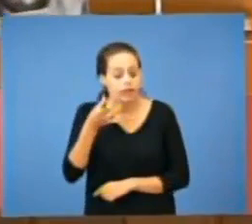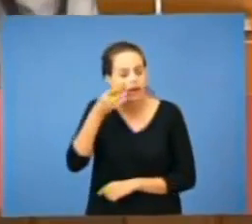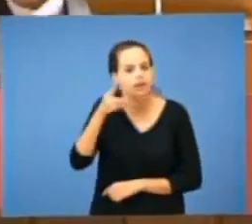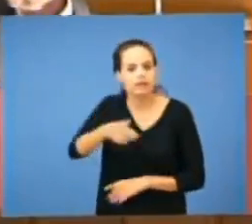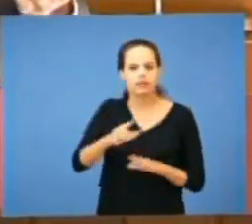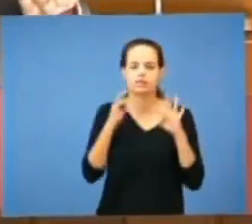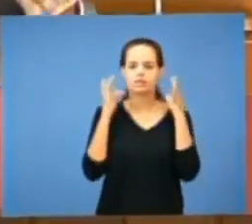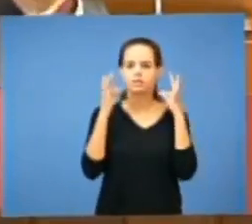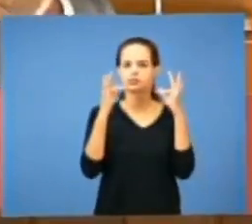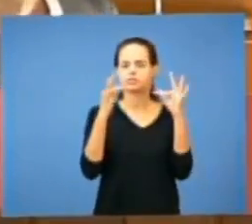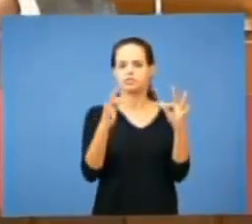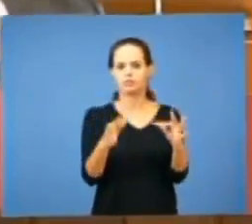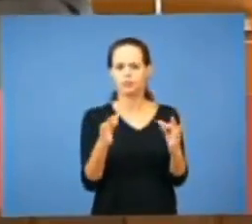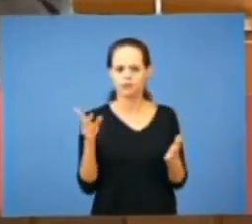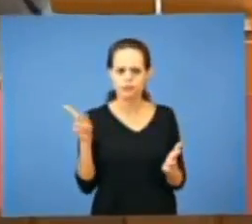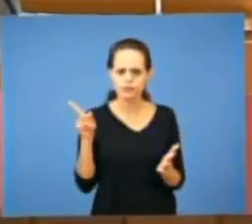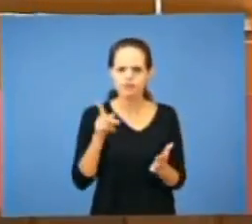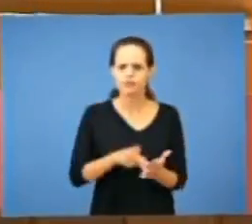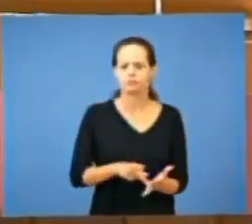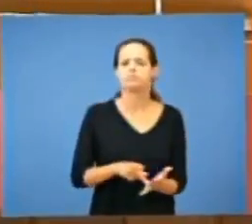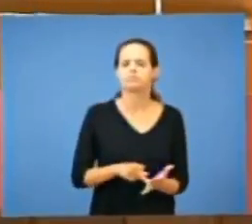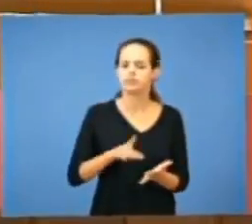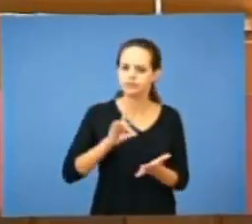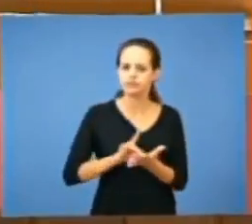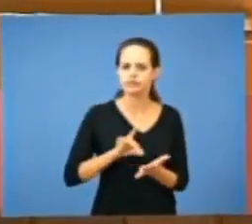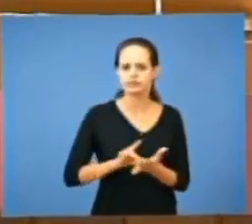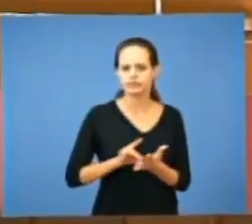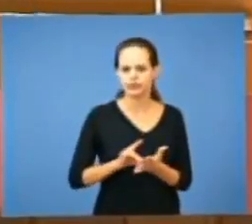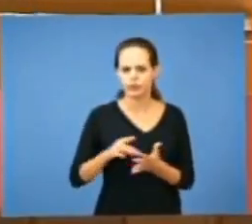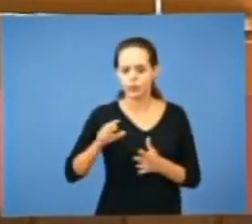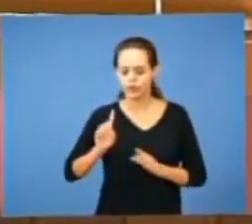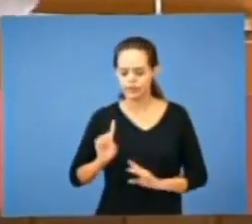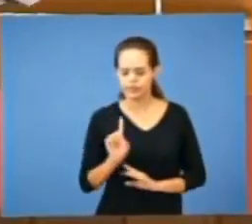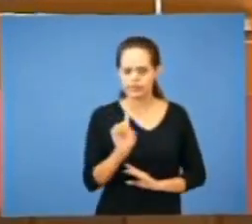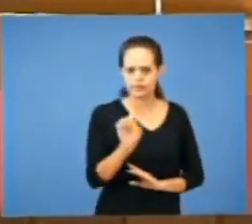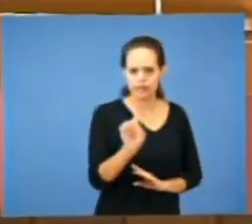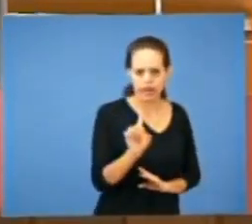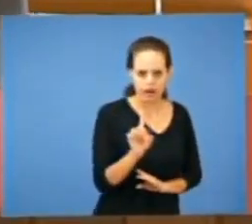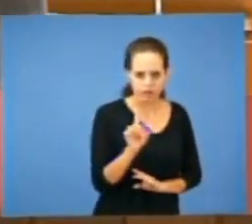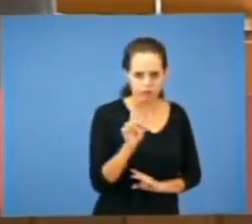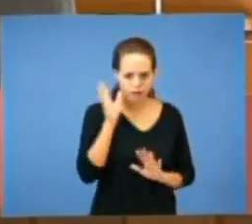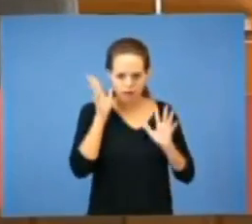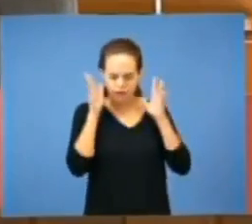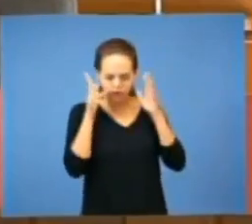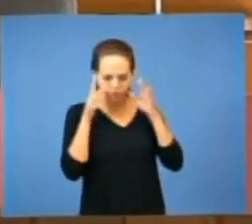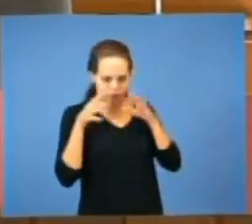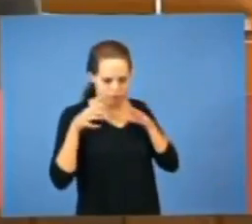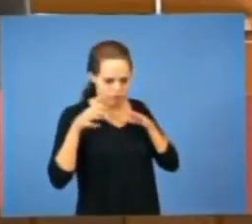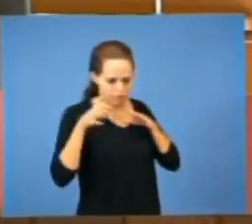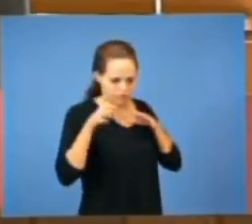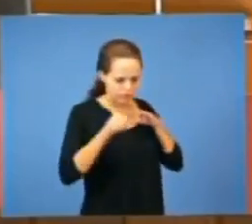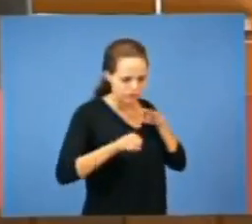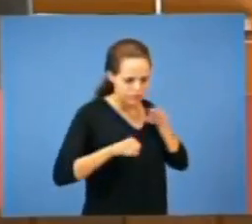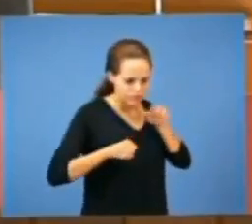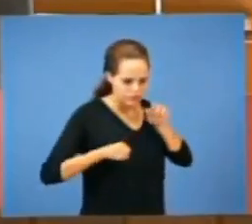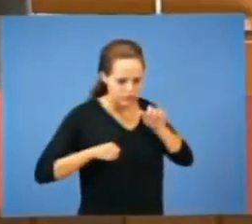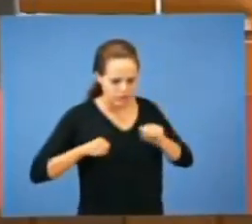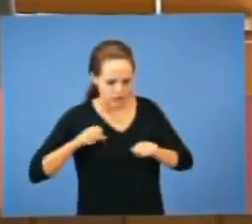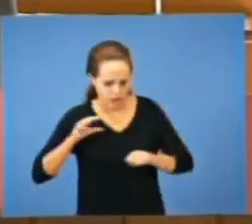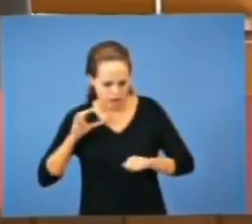the testimony, they went to the fire pits, the ones that went to the mouth of the lions. It